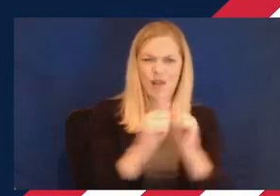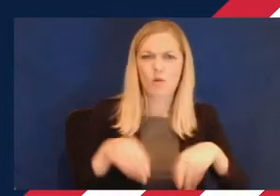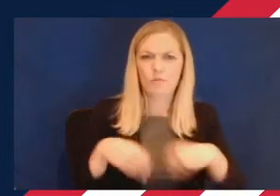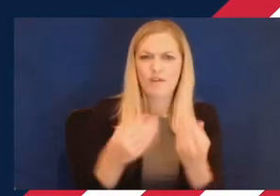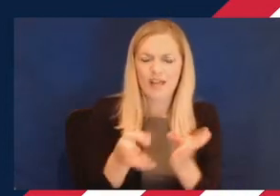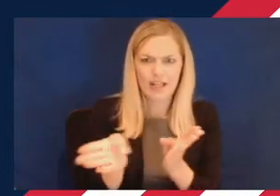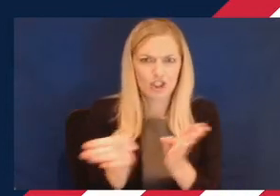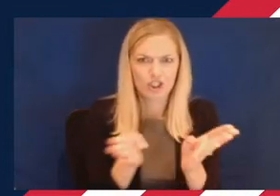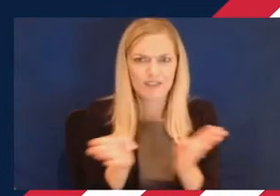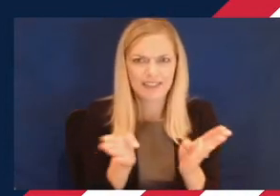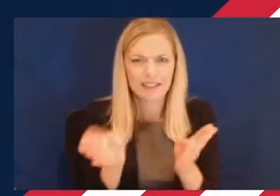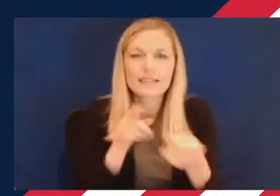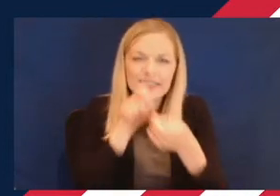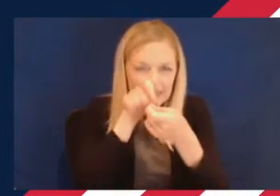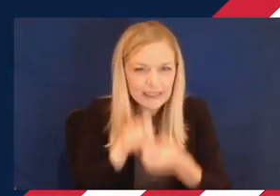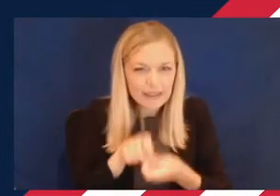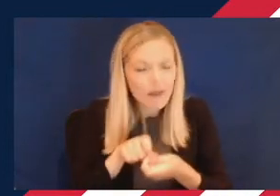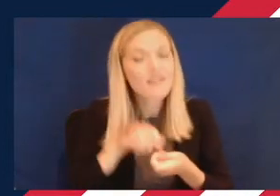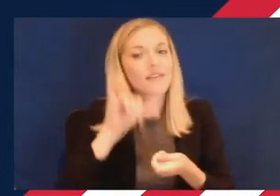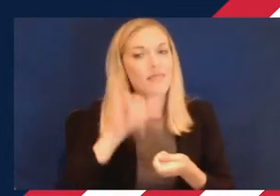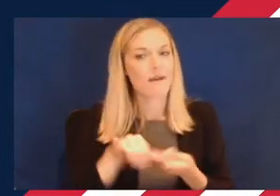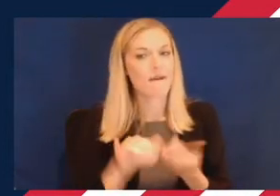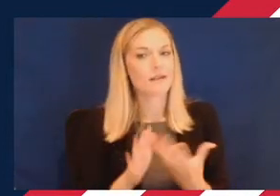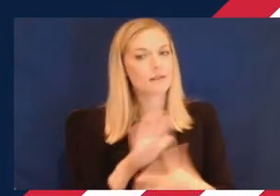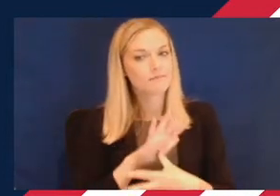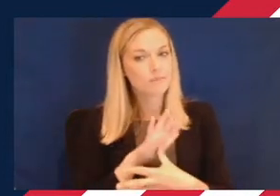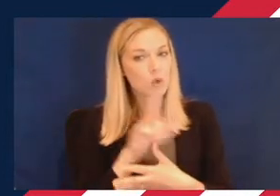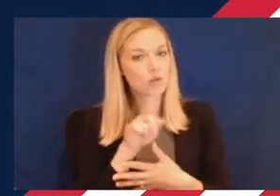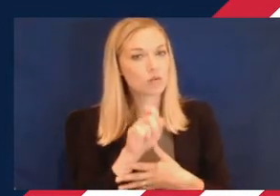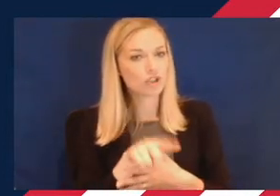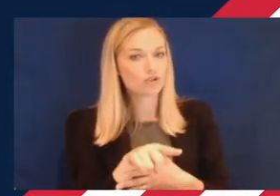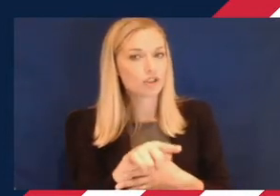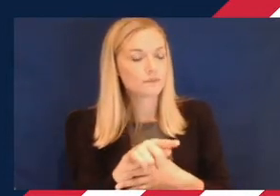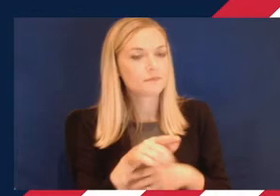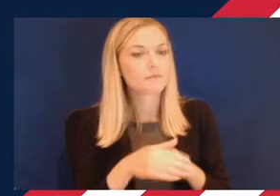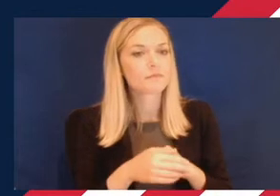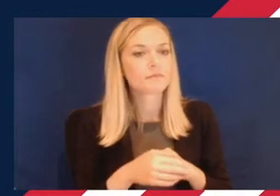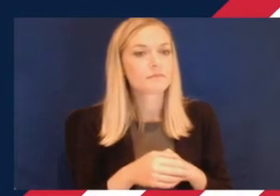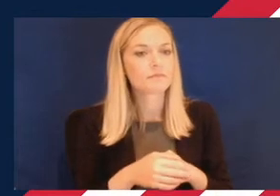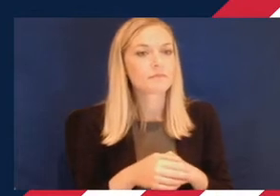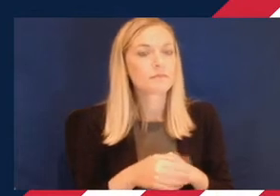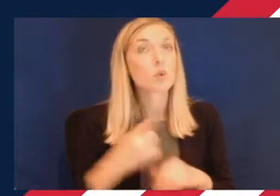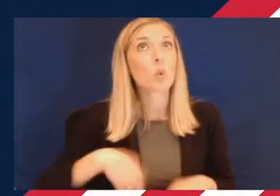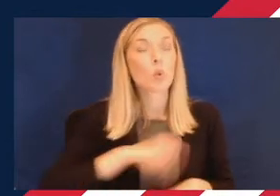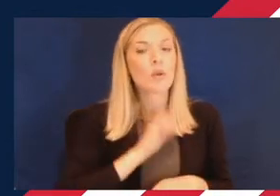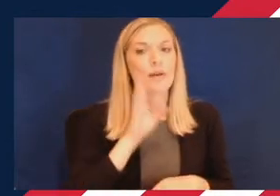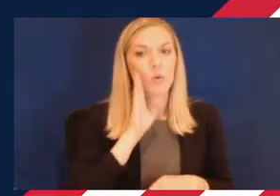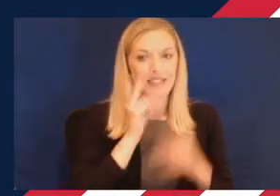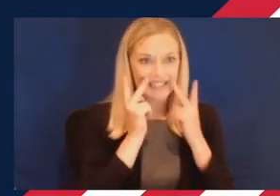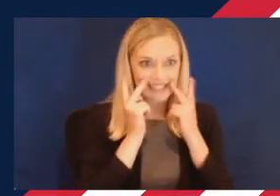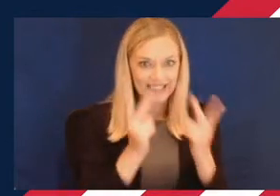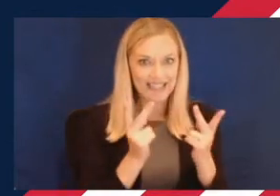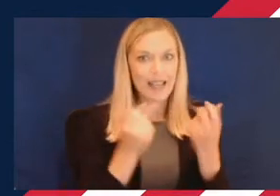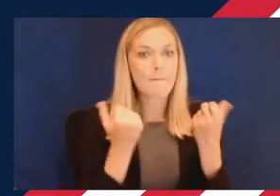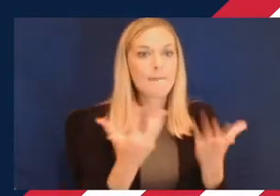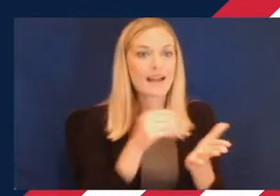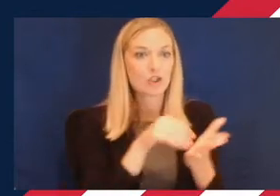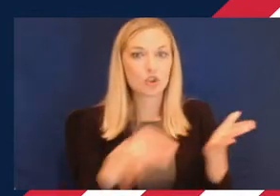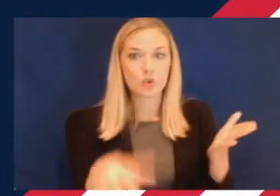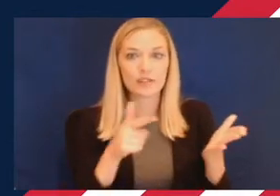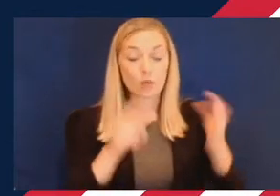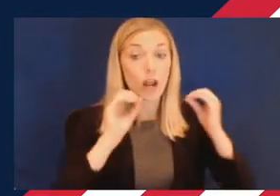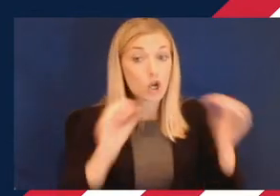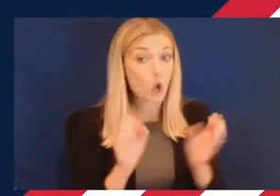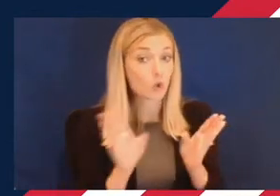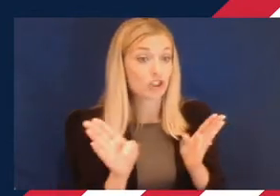question, because we're going to see a lot of our students that didn't receive services during this time because many of them were